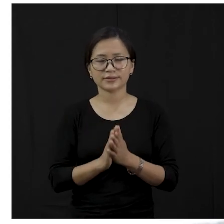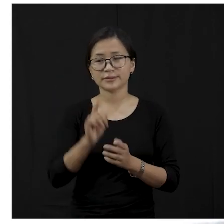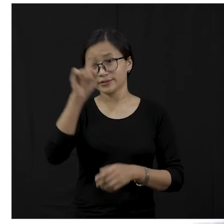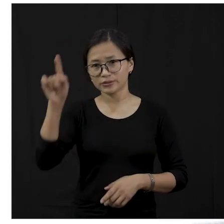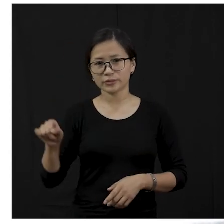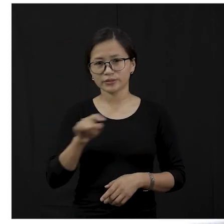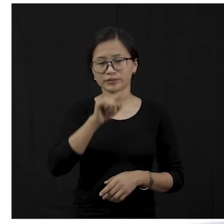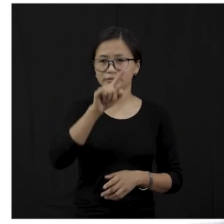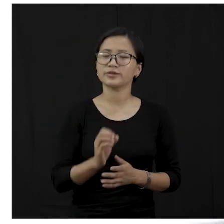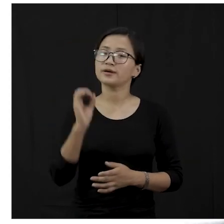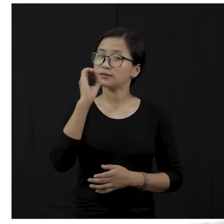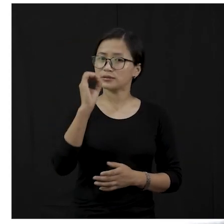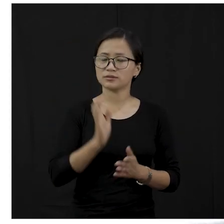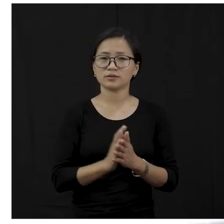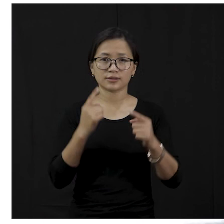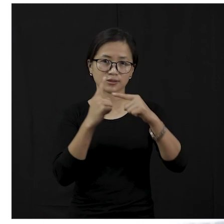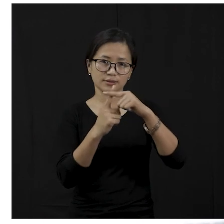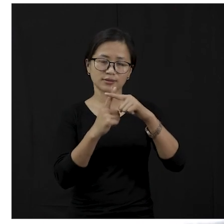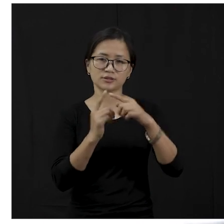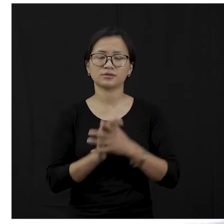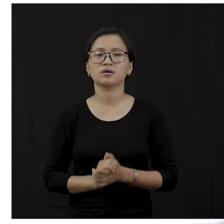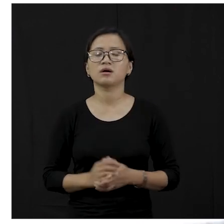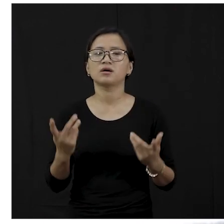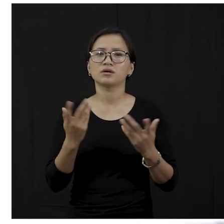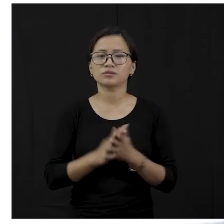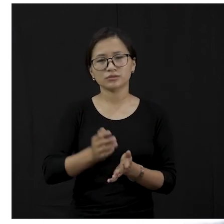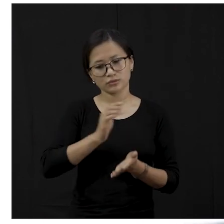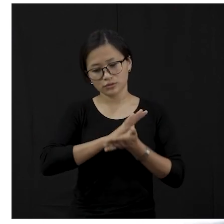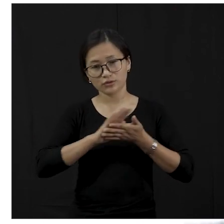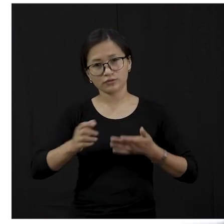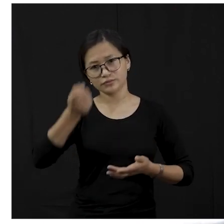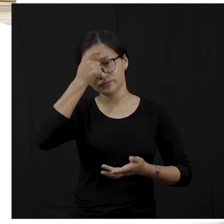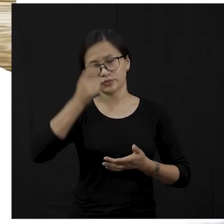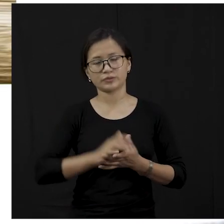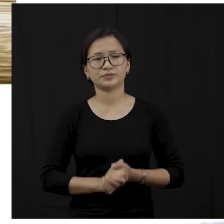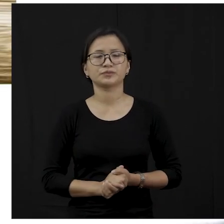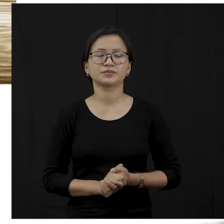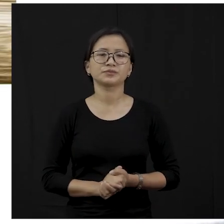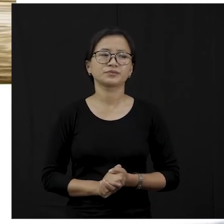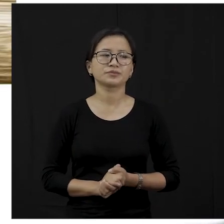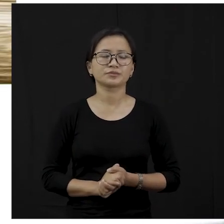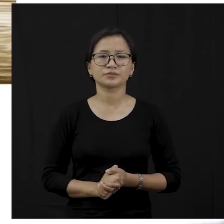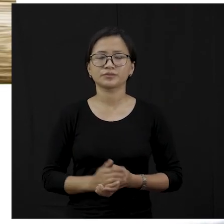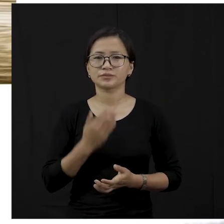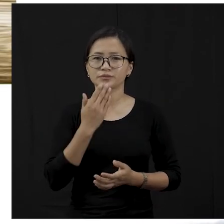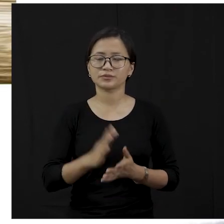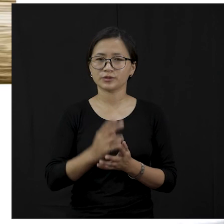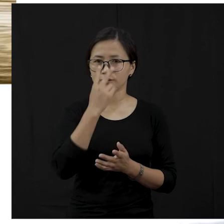square and 0 addition and how to solve word problems, etc. Right? Then we can